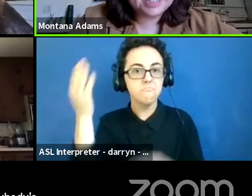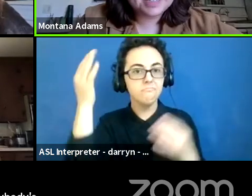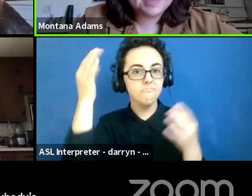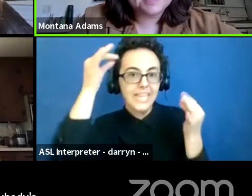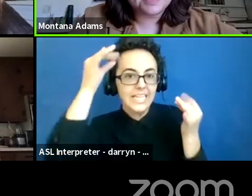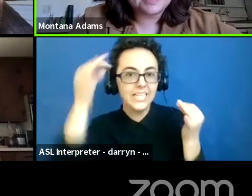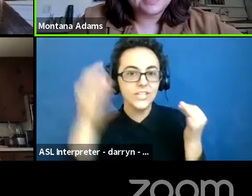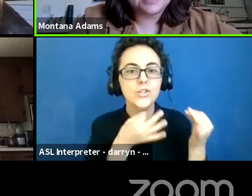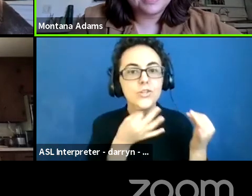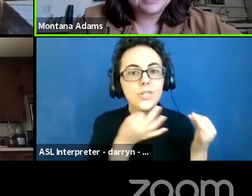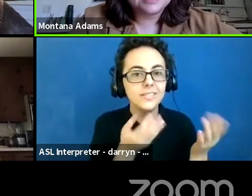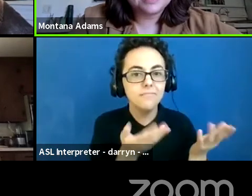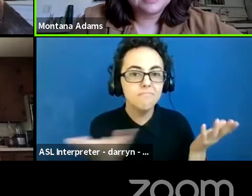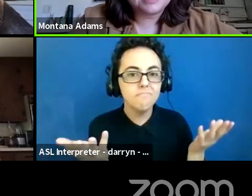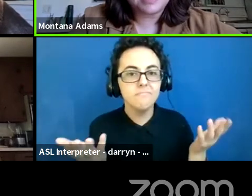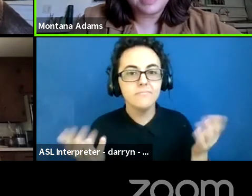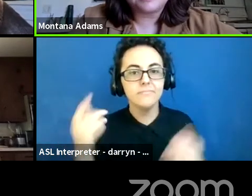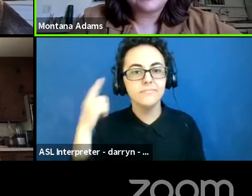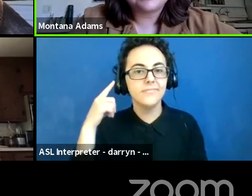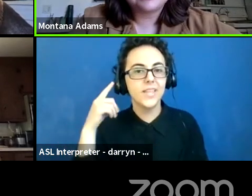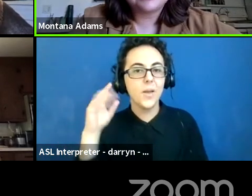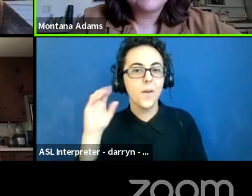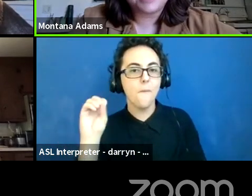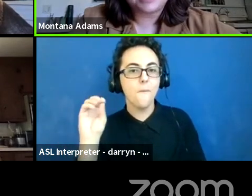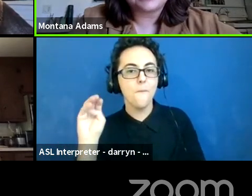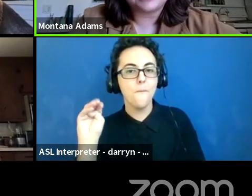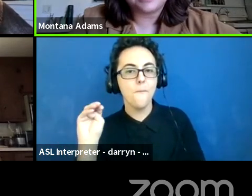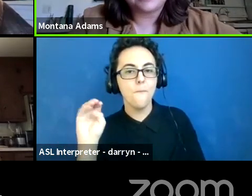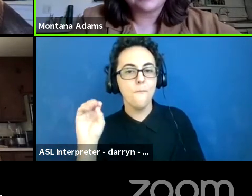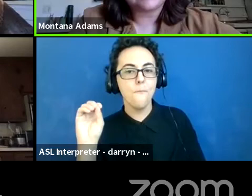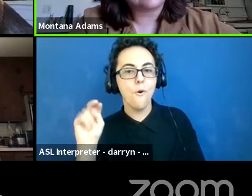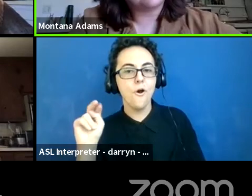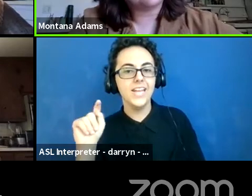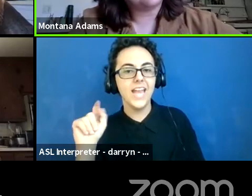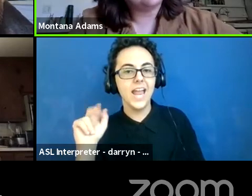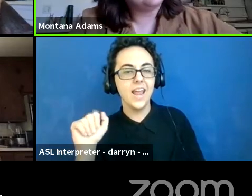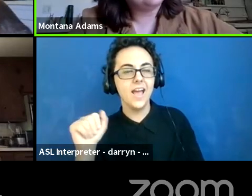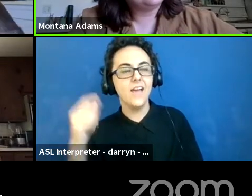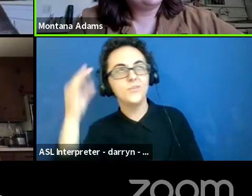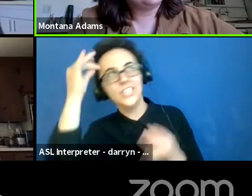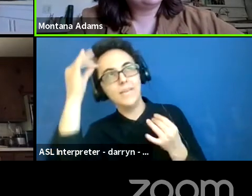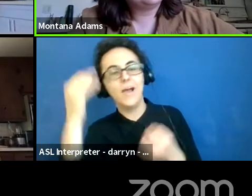I just think about in Canada, back in like,